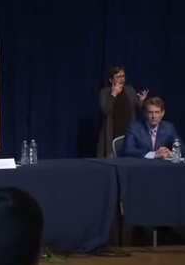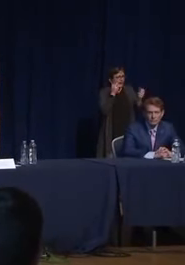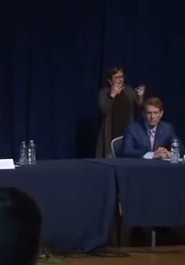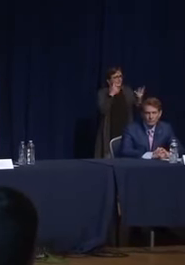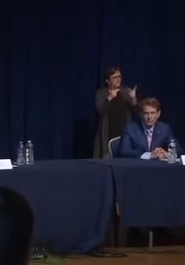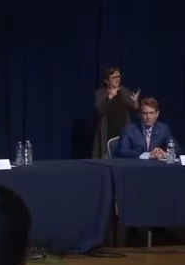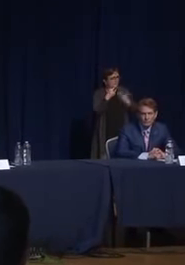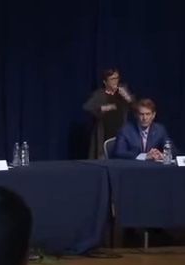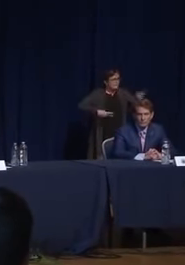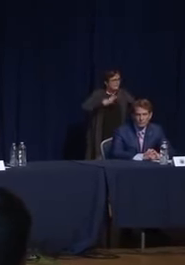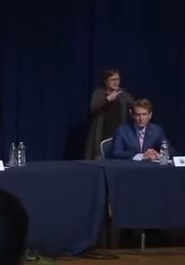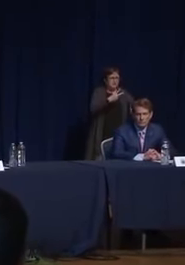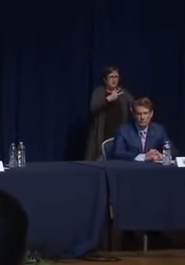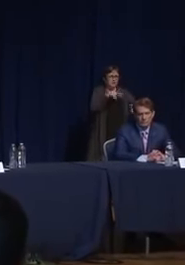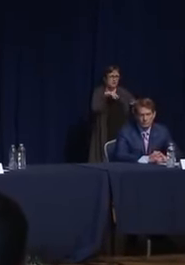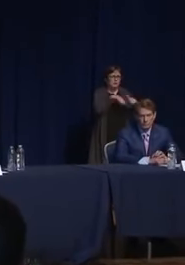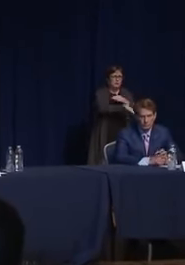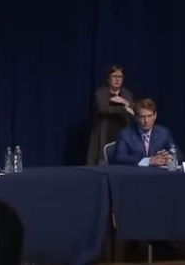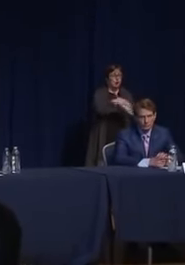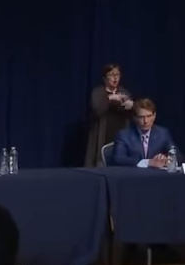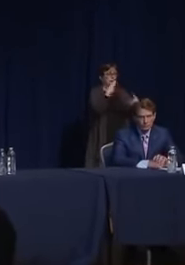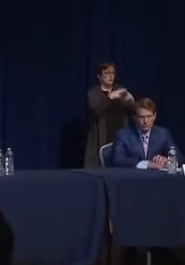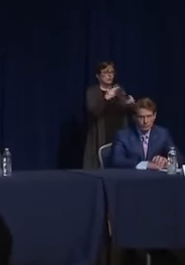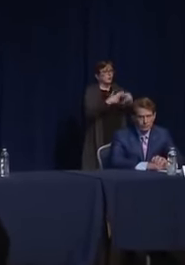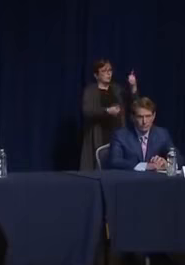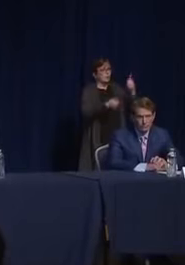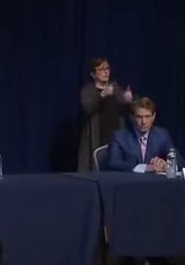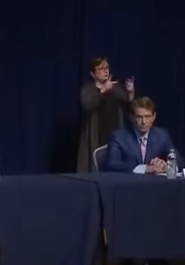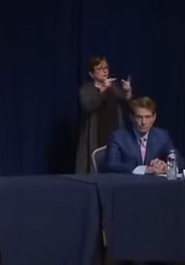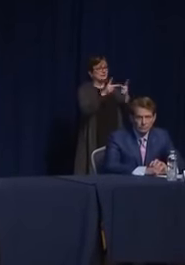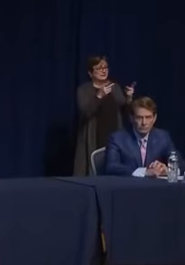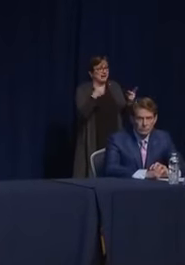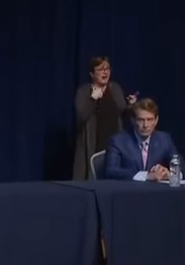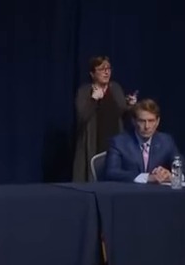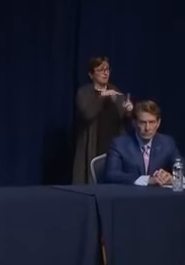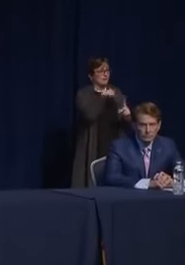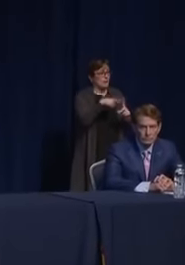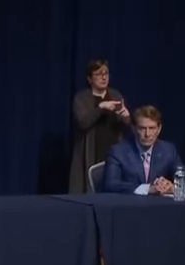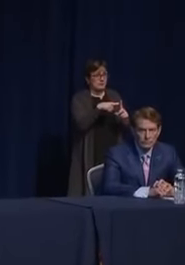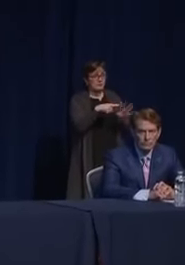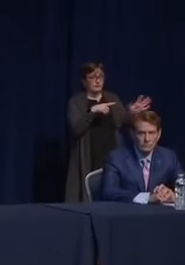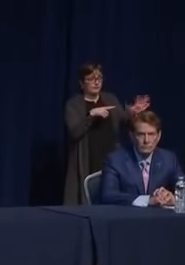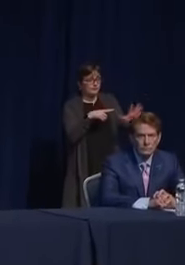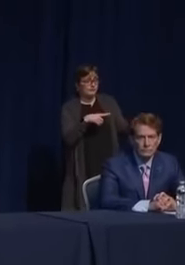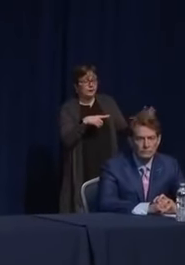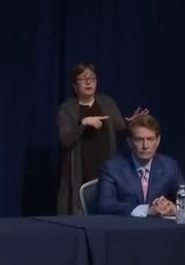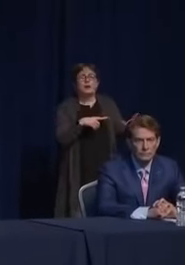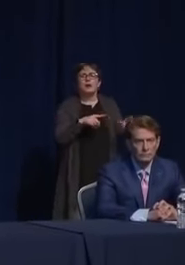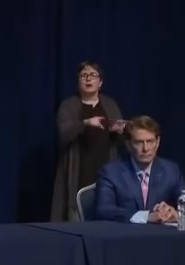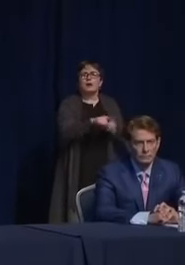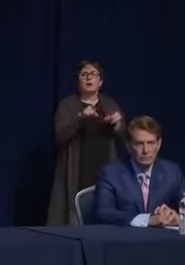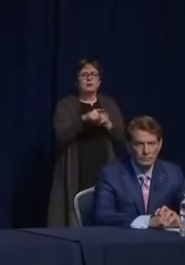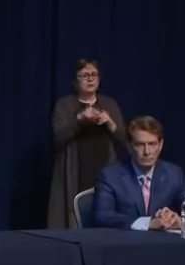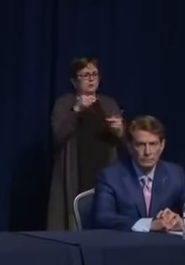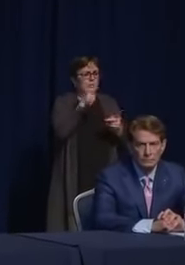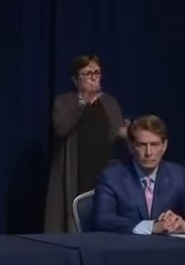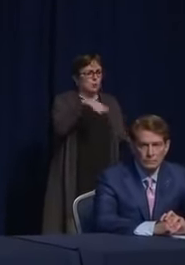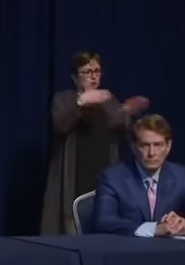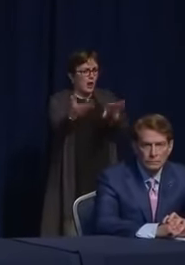the facilities or the counties that they're in? And lastly, on the deaths, we reported